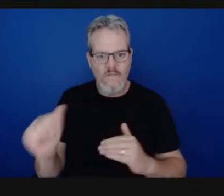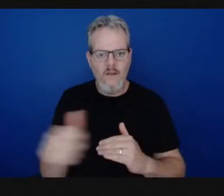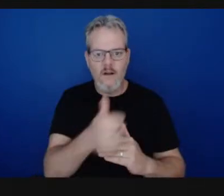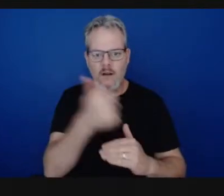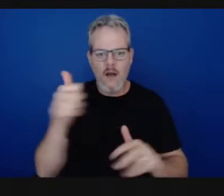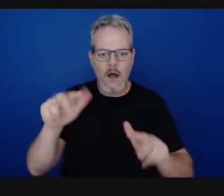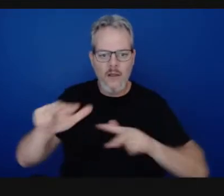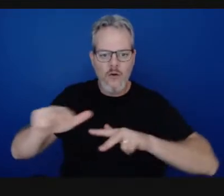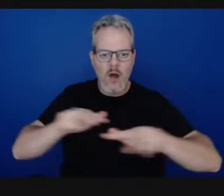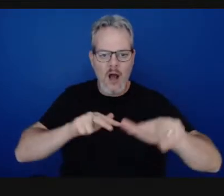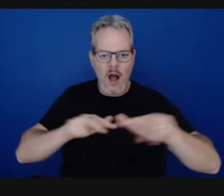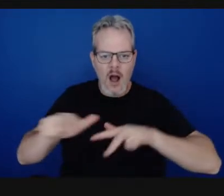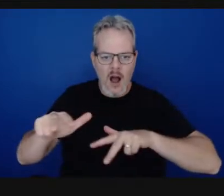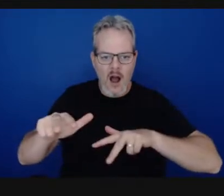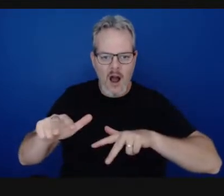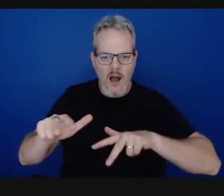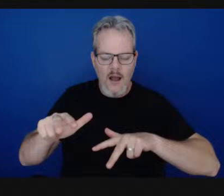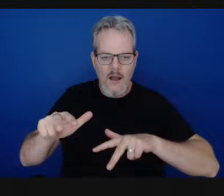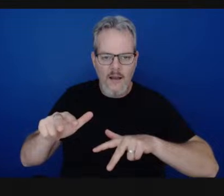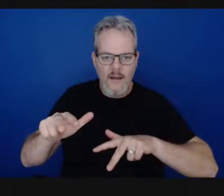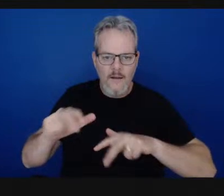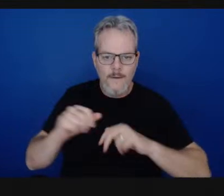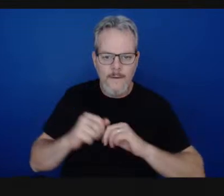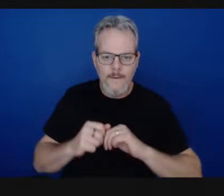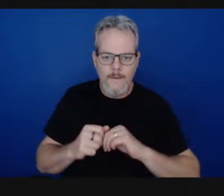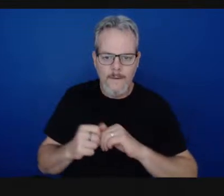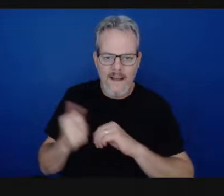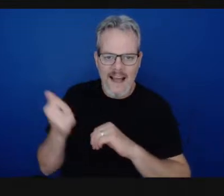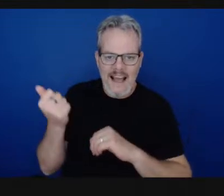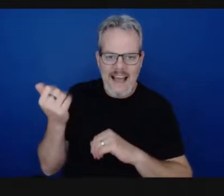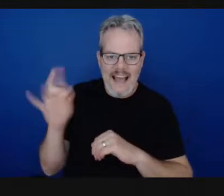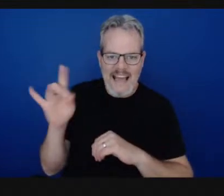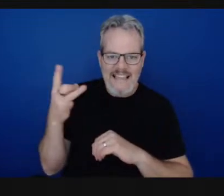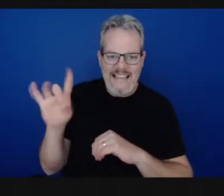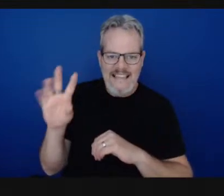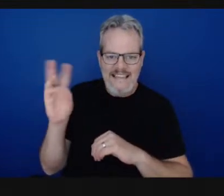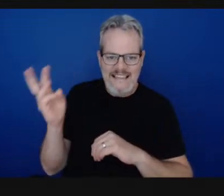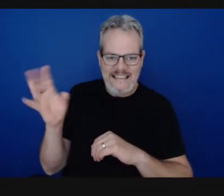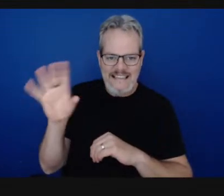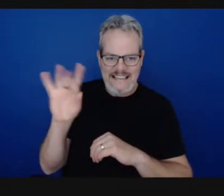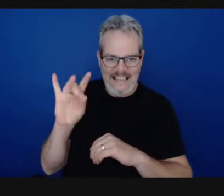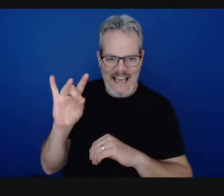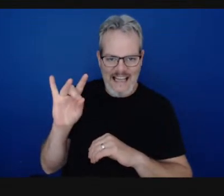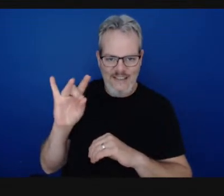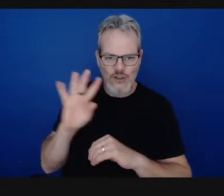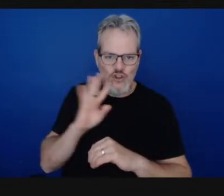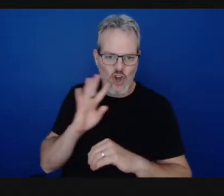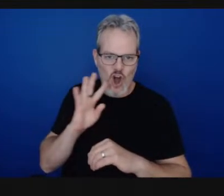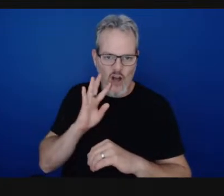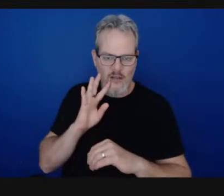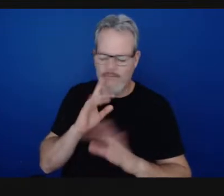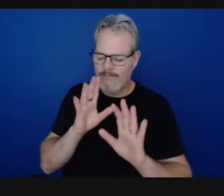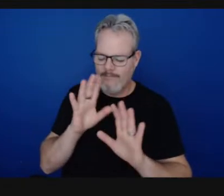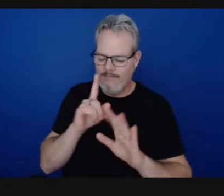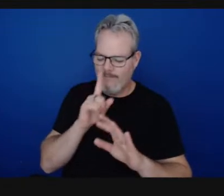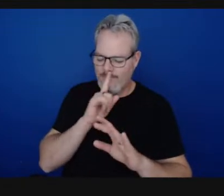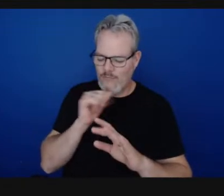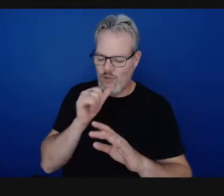in the 1868 talk. Oh no, this is a talk, not a hike, by